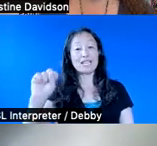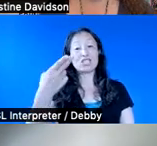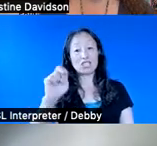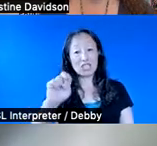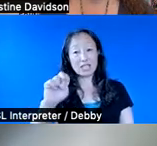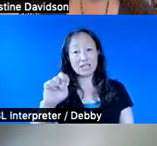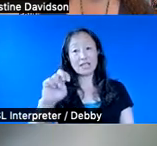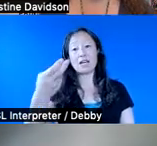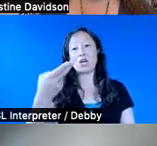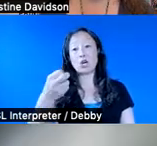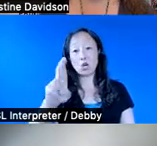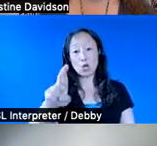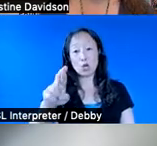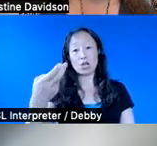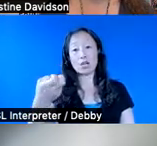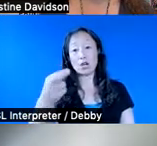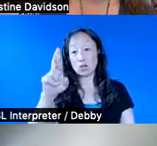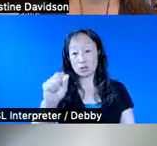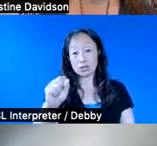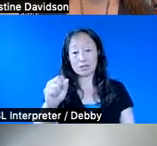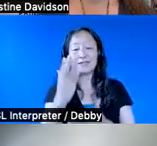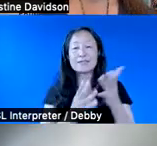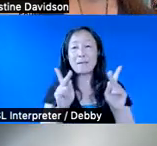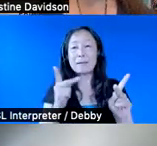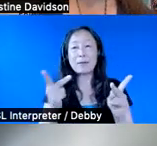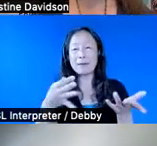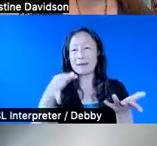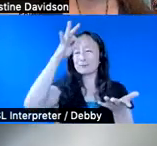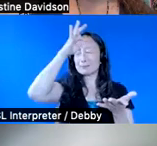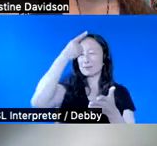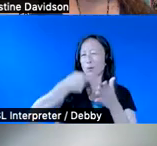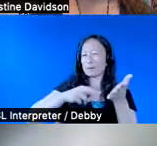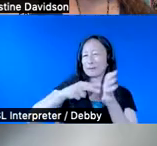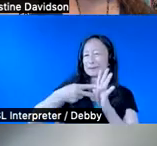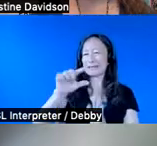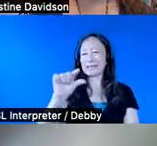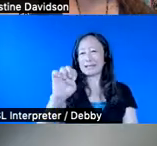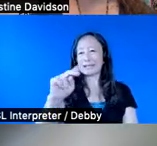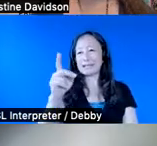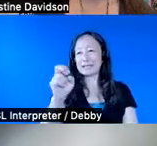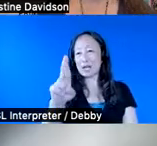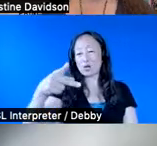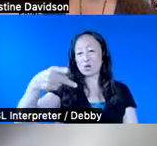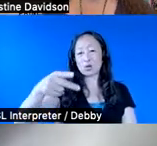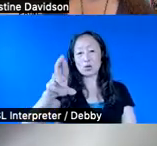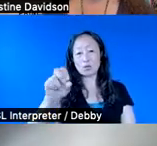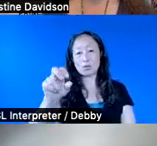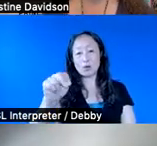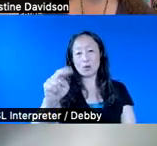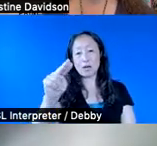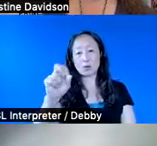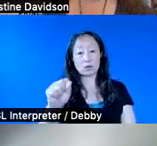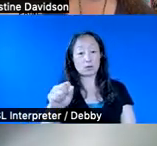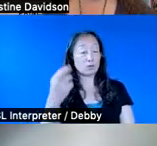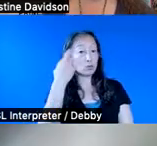for some folks, they will be unfamiliar with the gender pronouns. And the reason for us here at